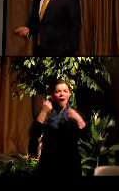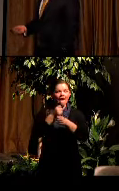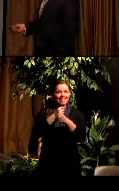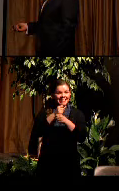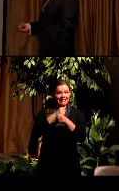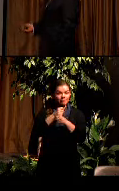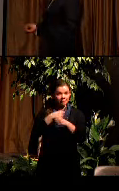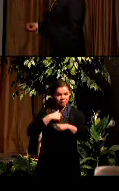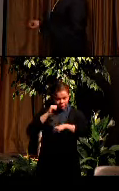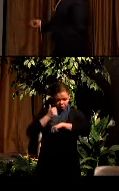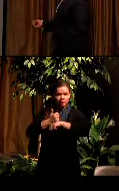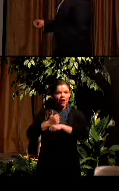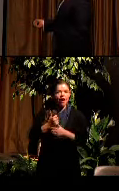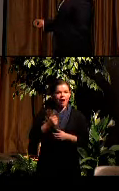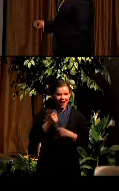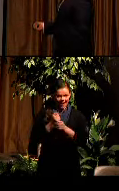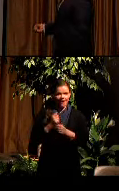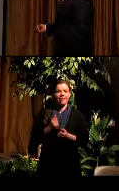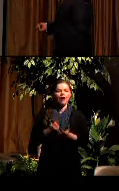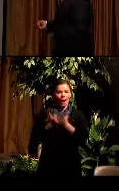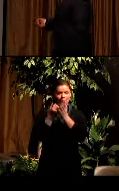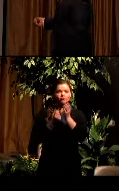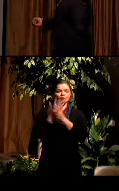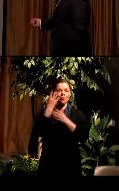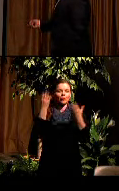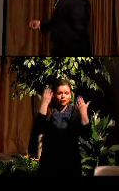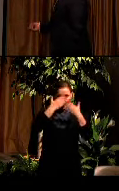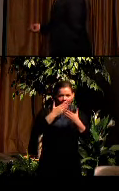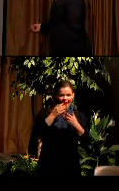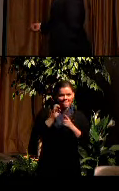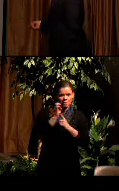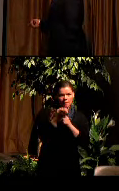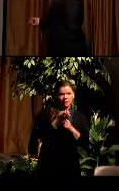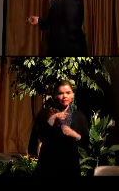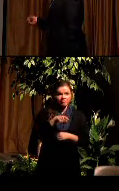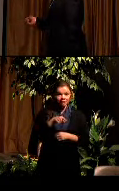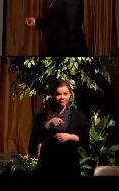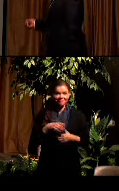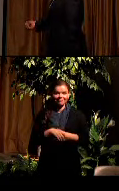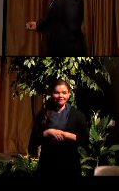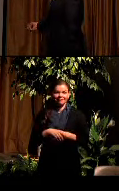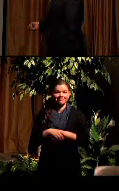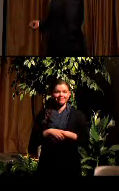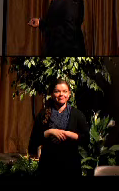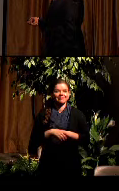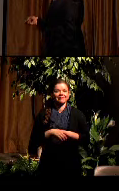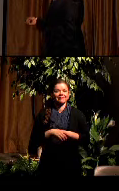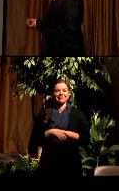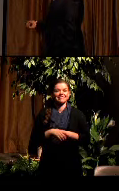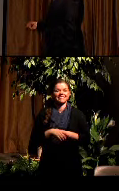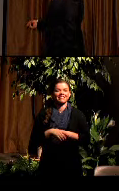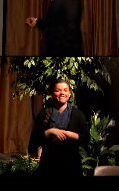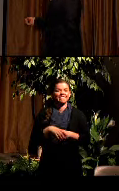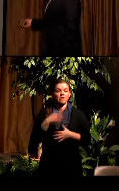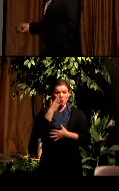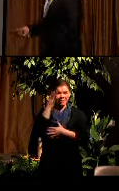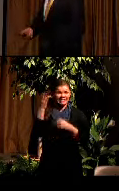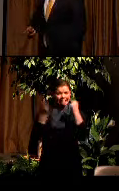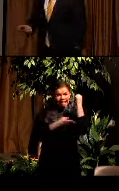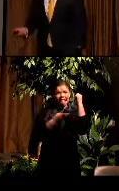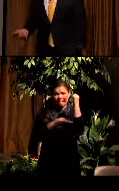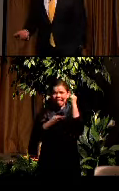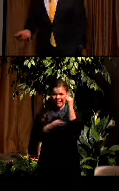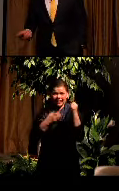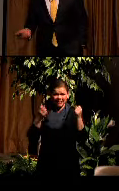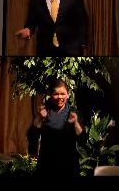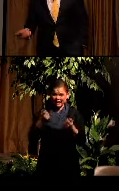environments. Coffee can also be grown in sun environments, but when you deforest an area and put coffee in this sort of environment, it doesn't